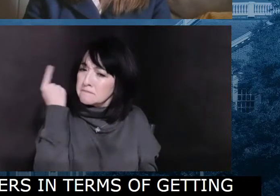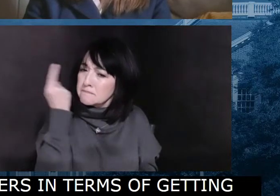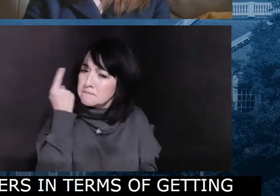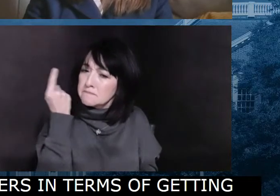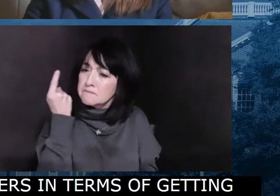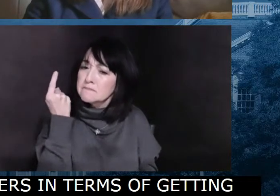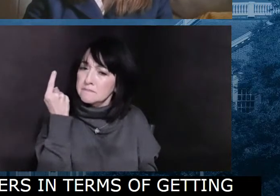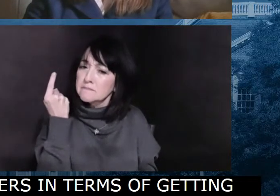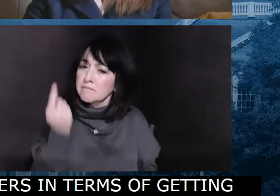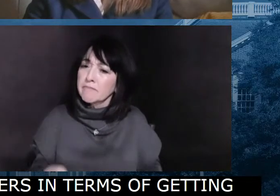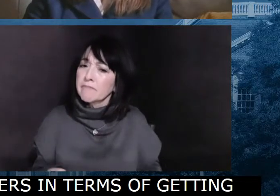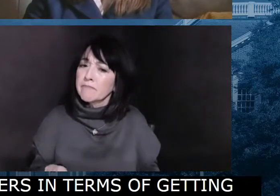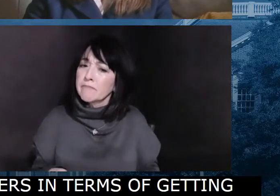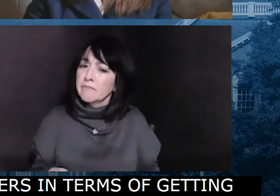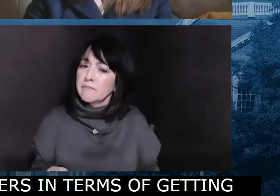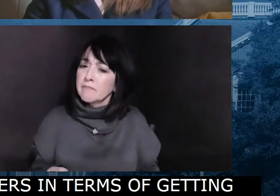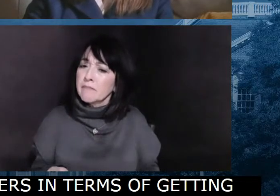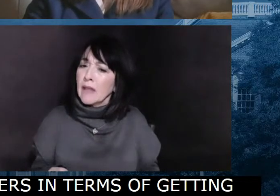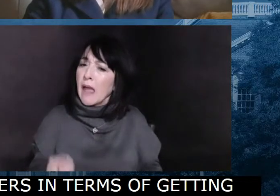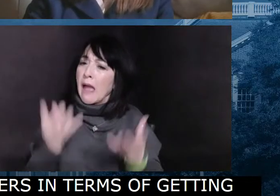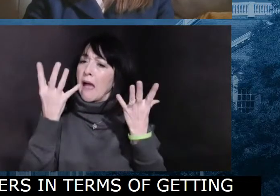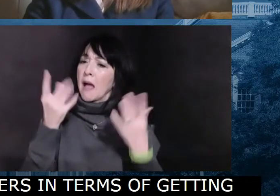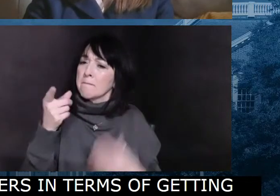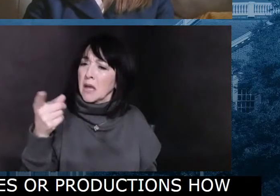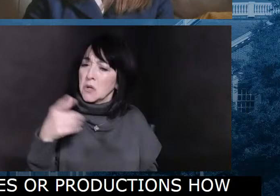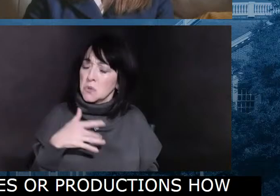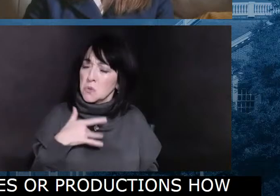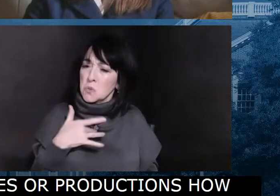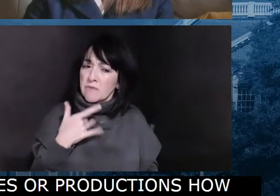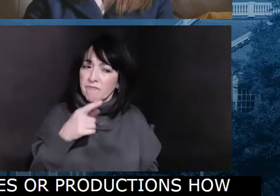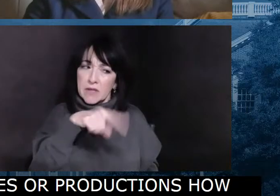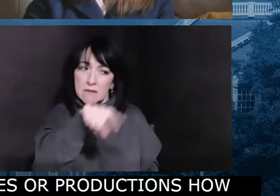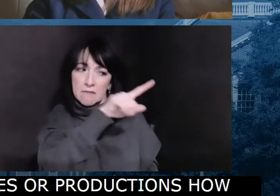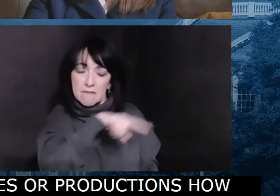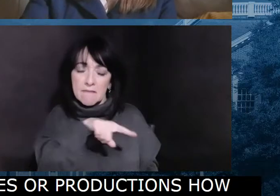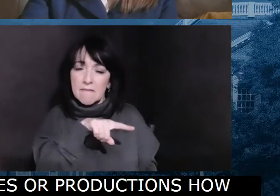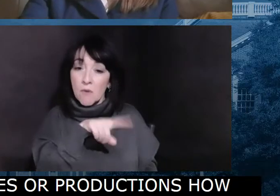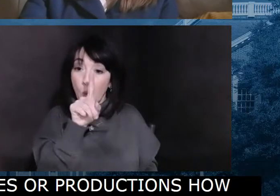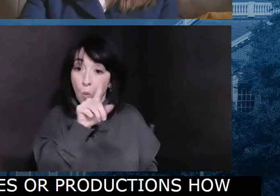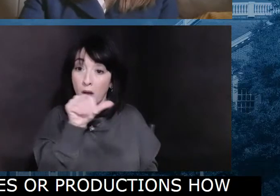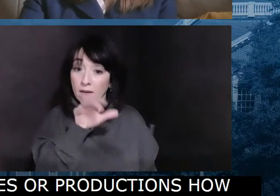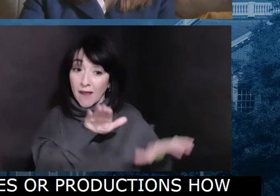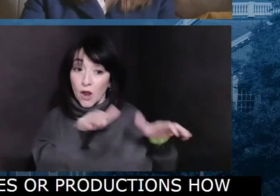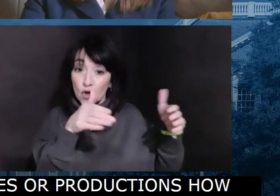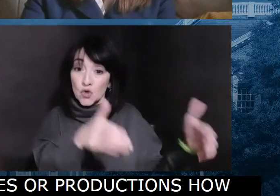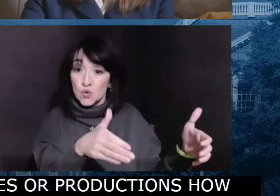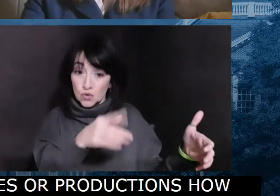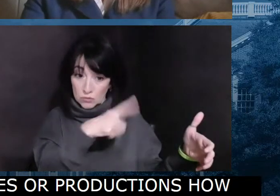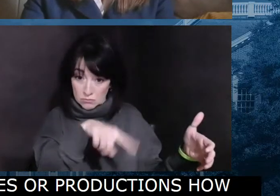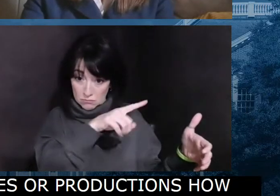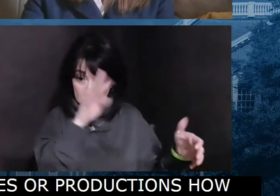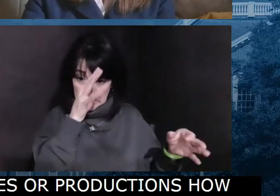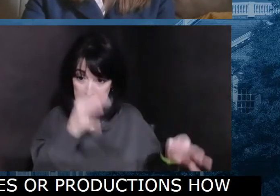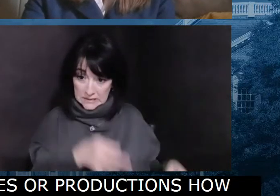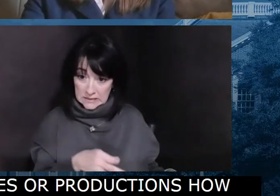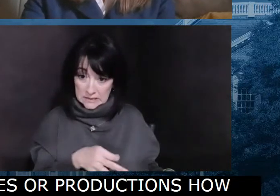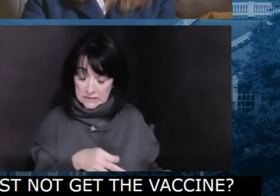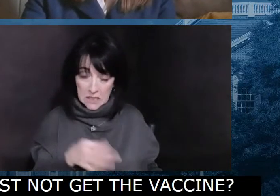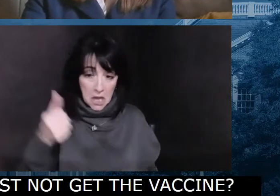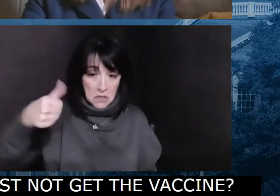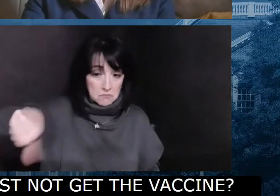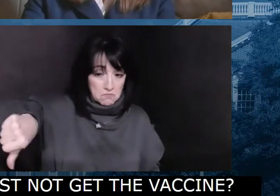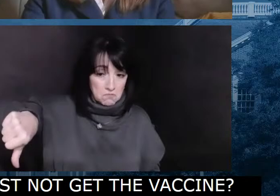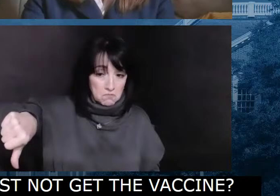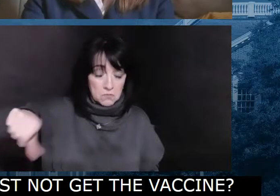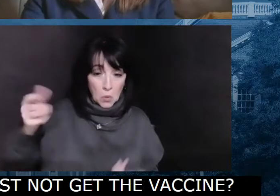in 1A will just choose to not get the vaccine. We have seen that anecdotally. We have